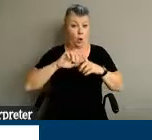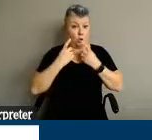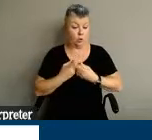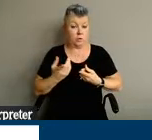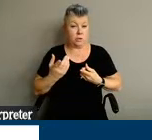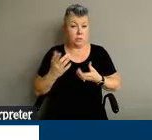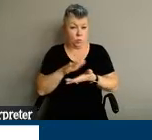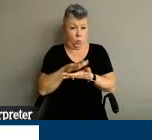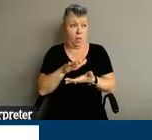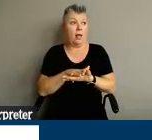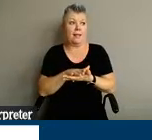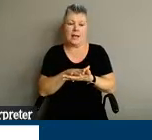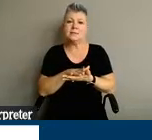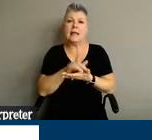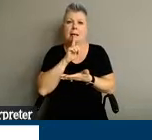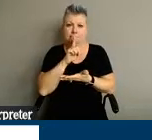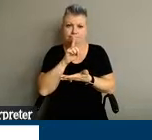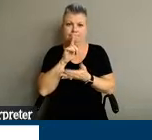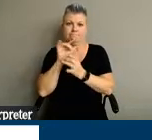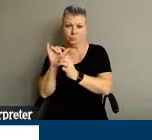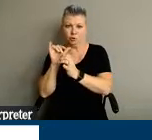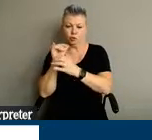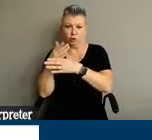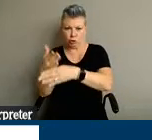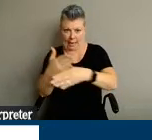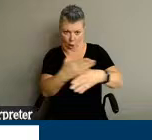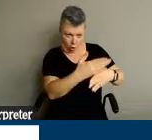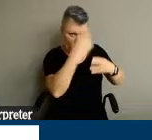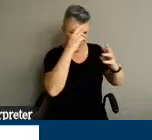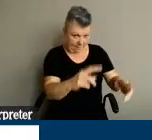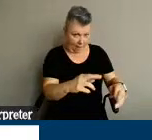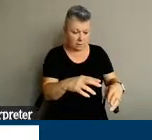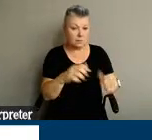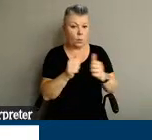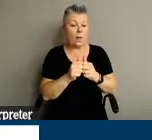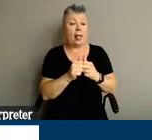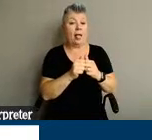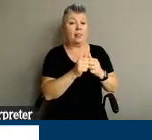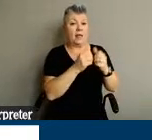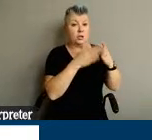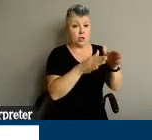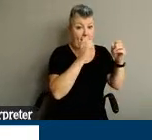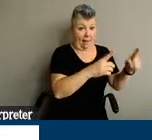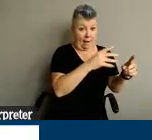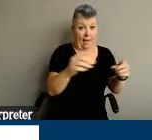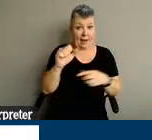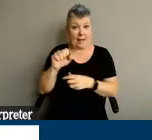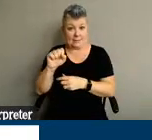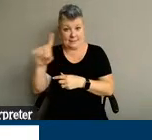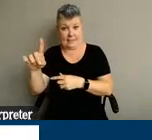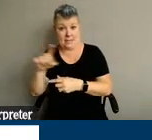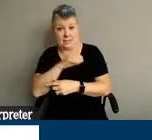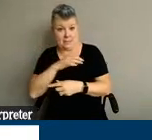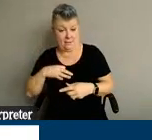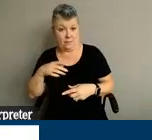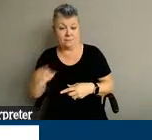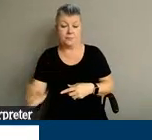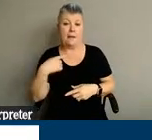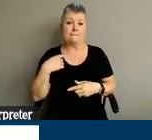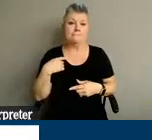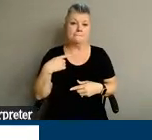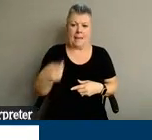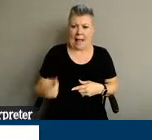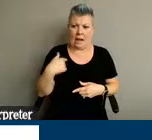one of mutual respect among general education staff and SSD staff. My partner district principal effectively